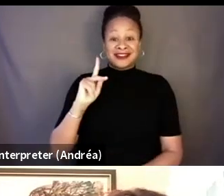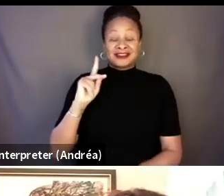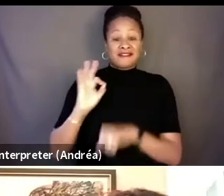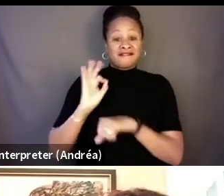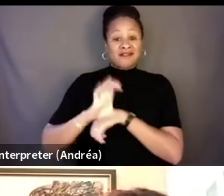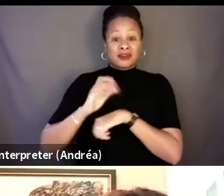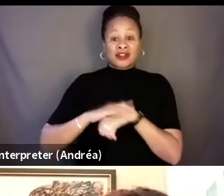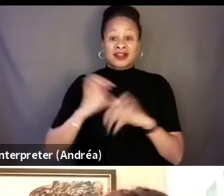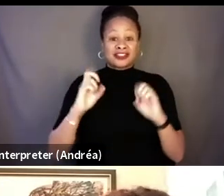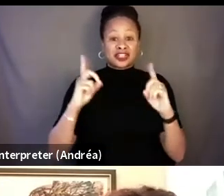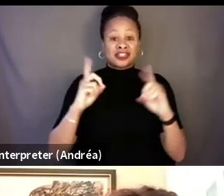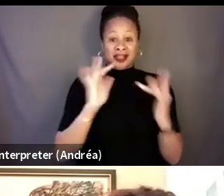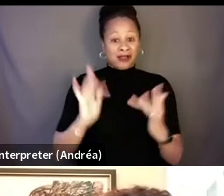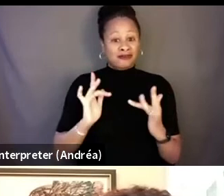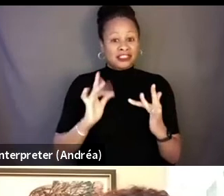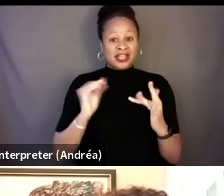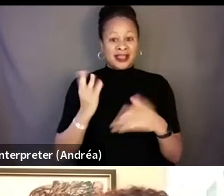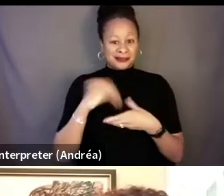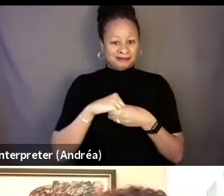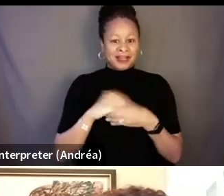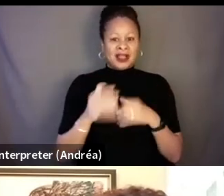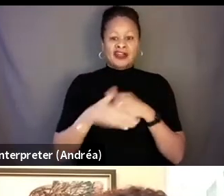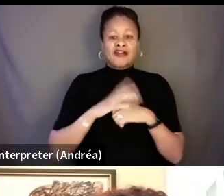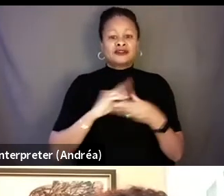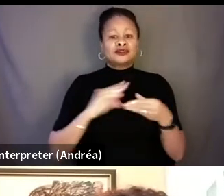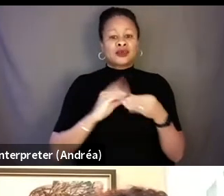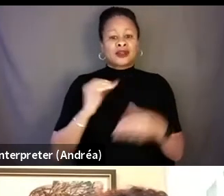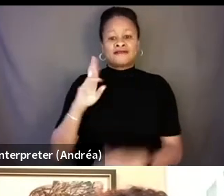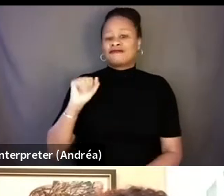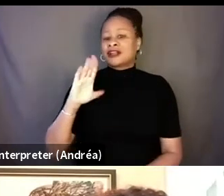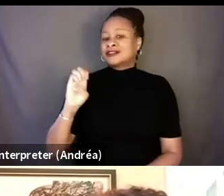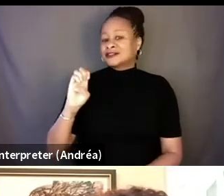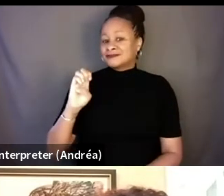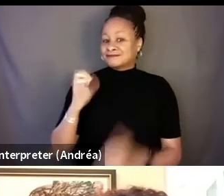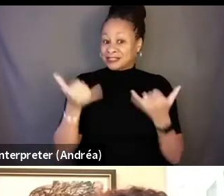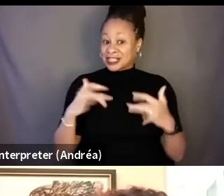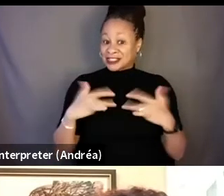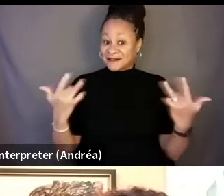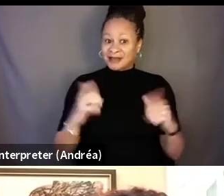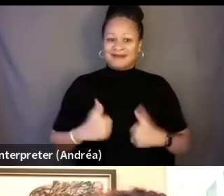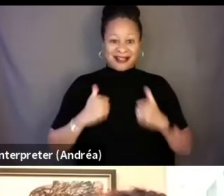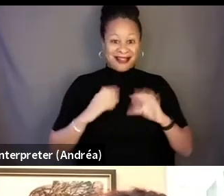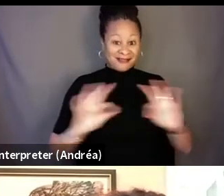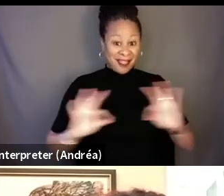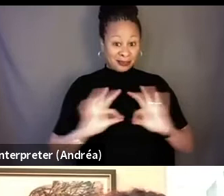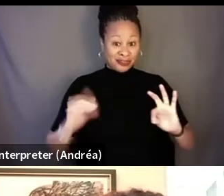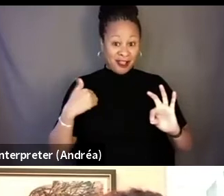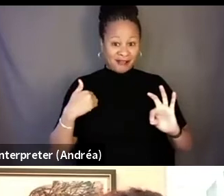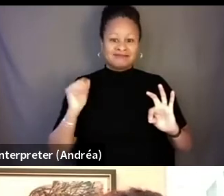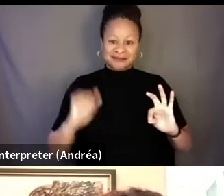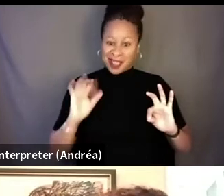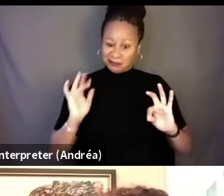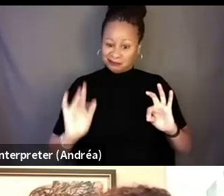and Engagement live stream covering the story of race. Today's event is live captioned, and you can activate the subtitles